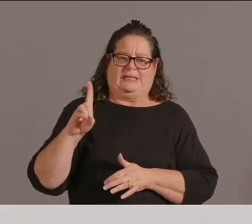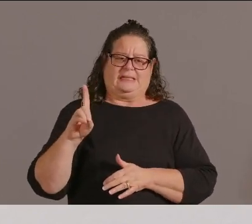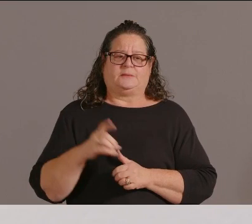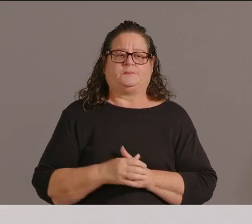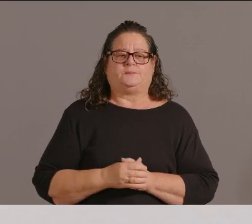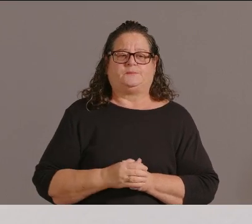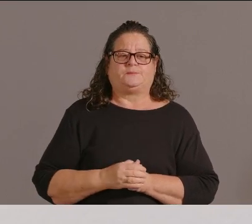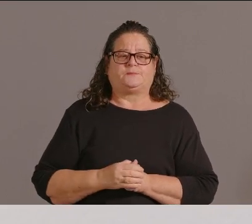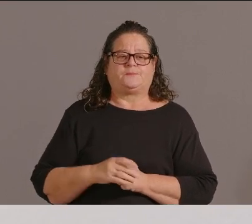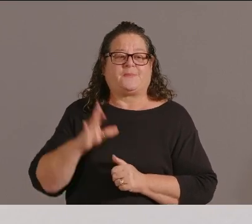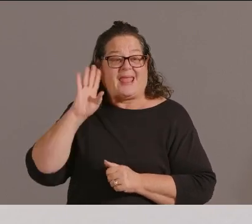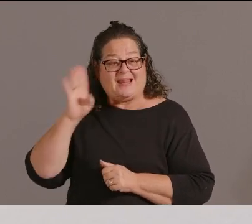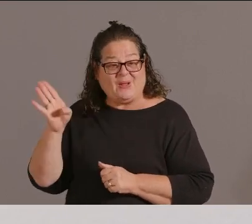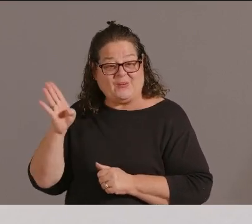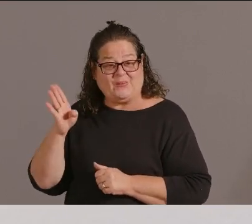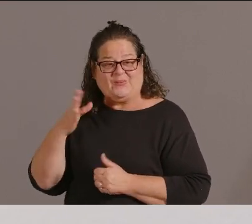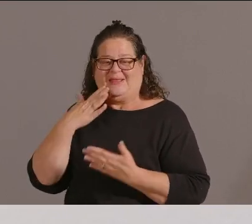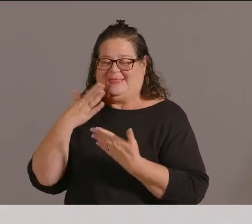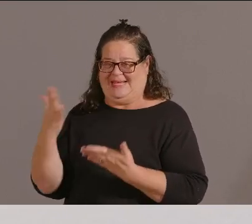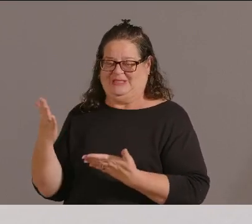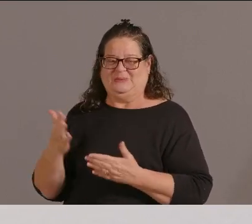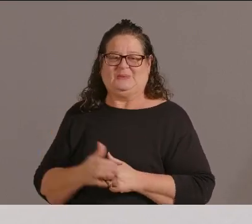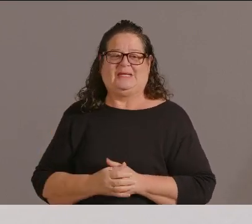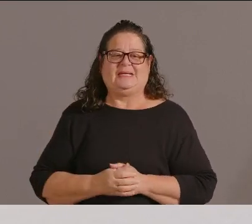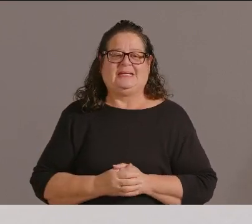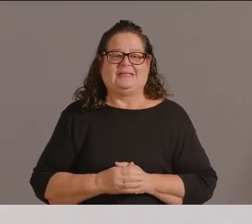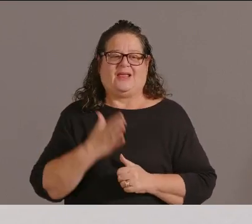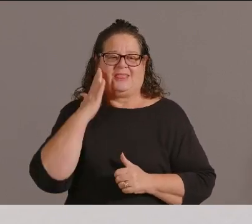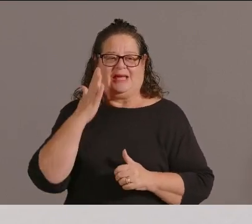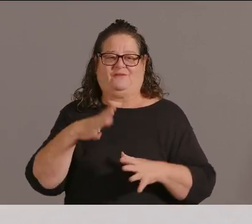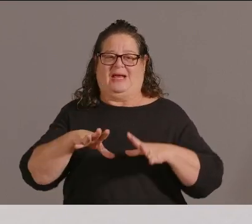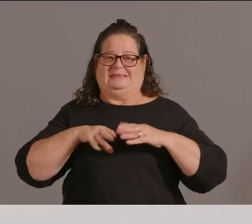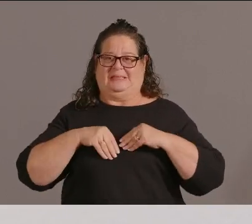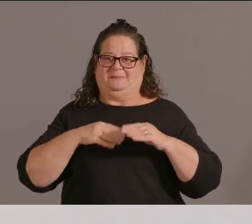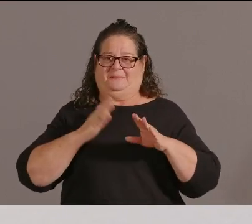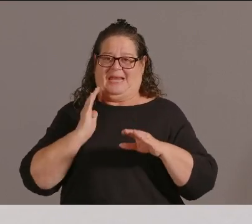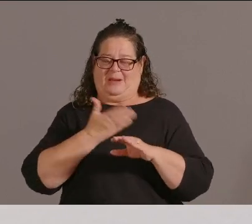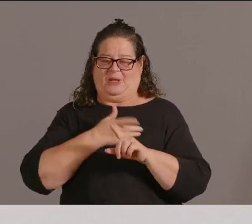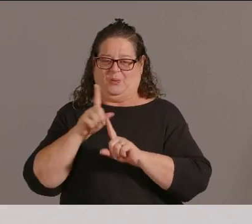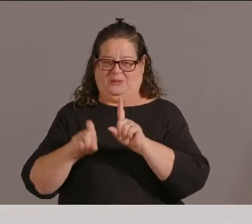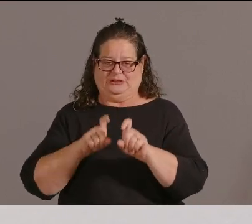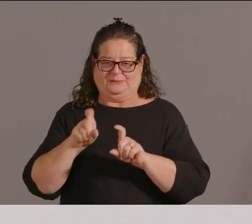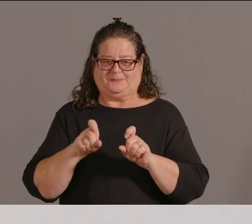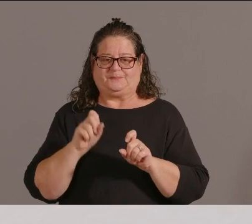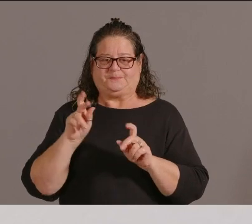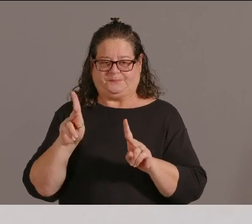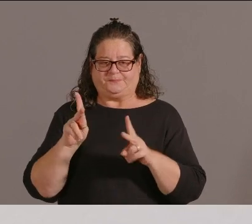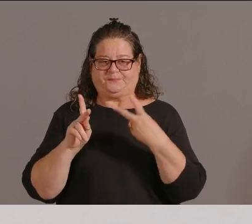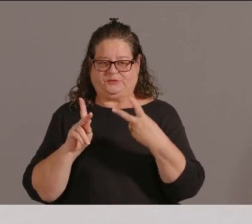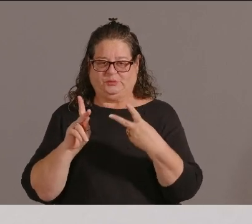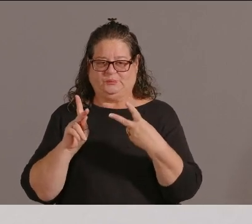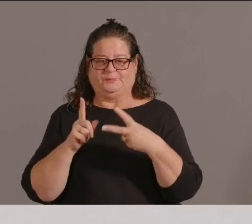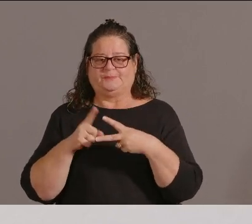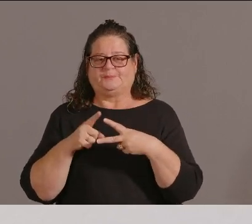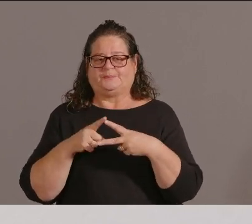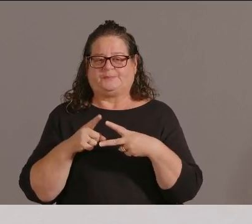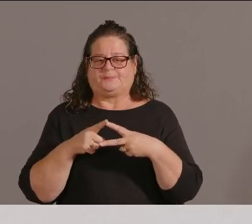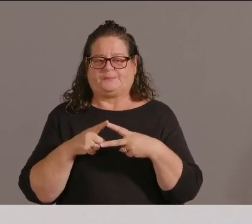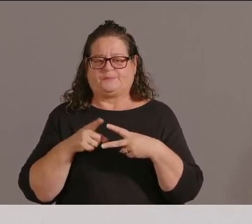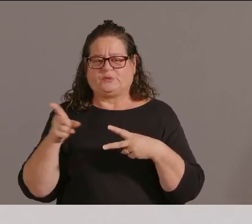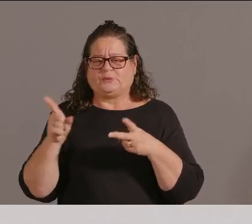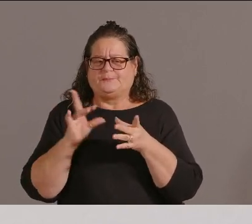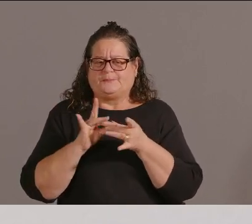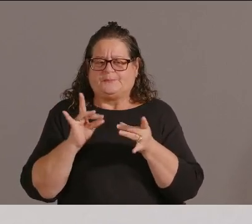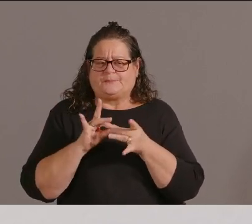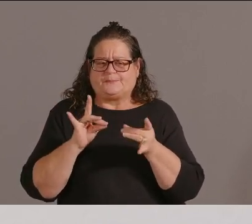Hi, thank you for doing this and thank you for taking our questions. Two quick questions. First question is, you spoke about the